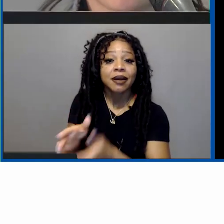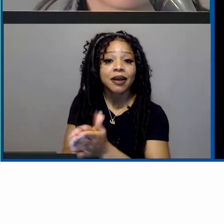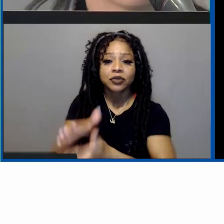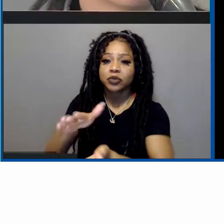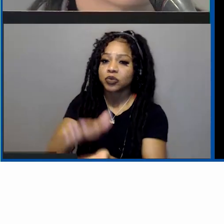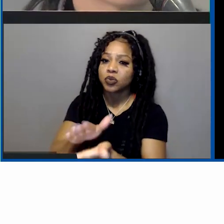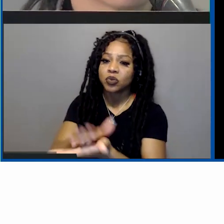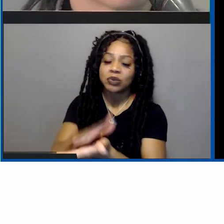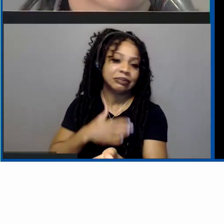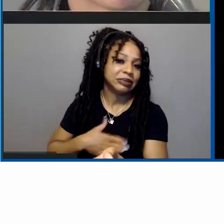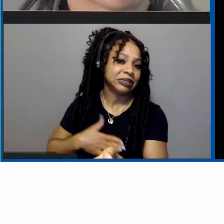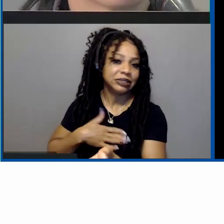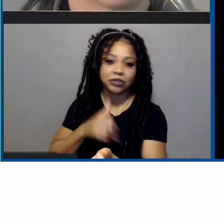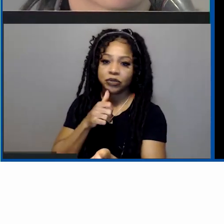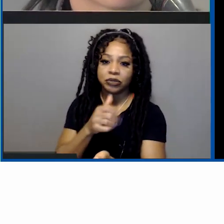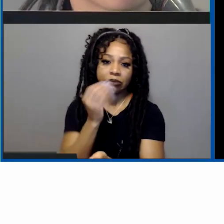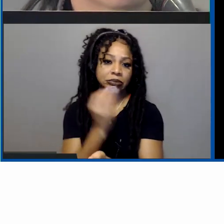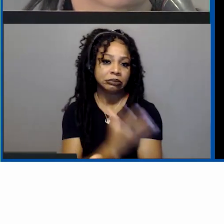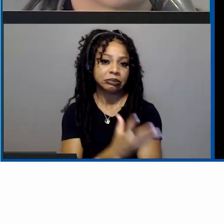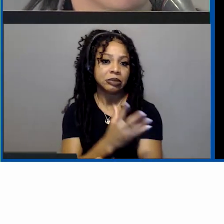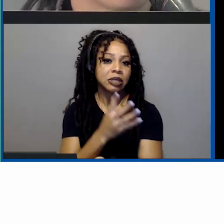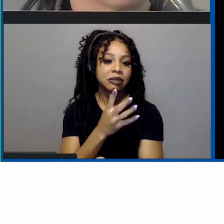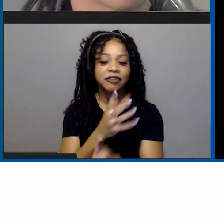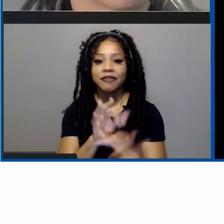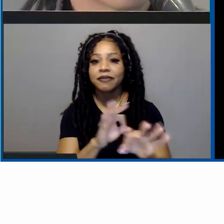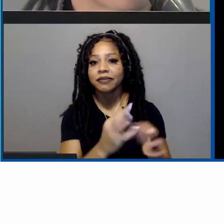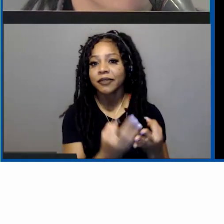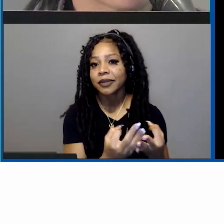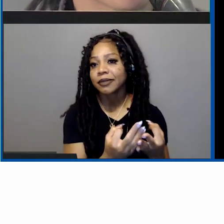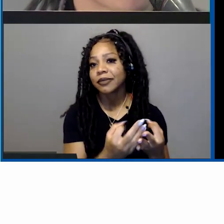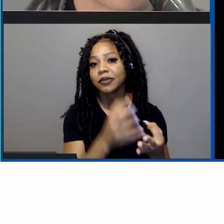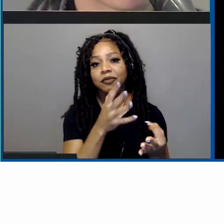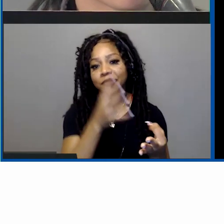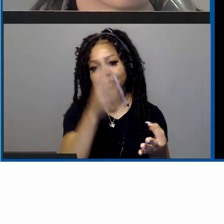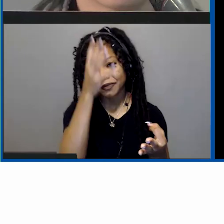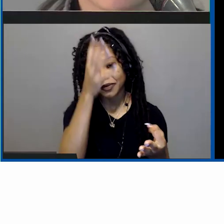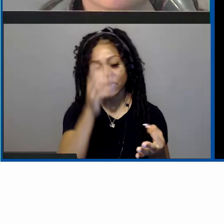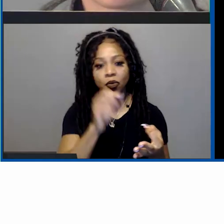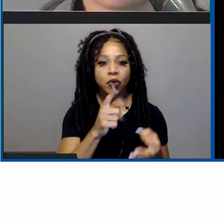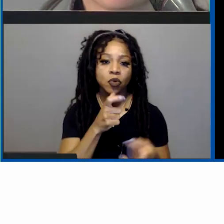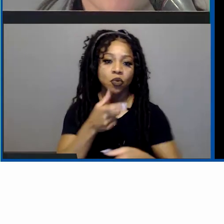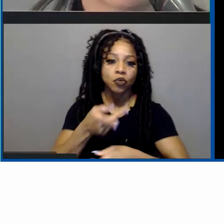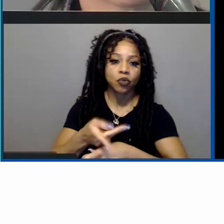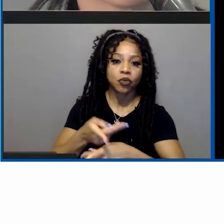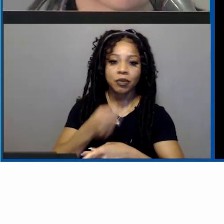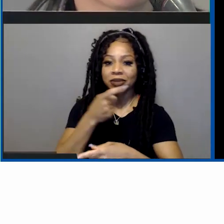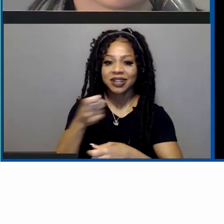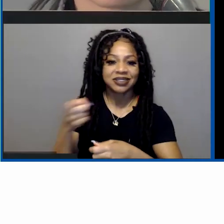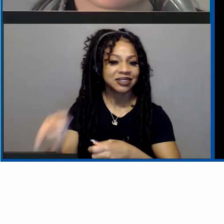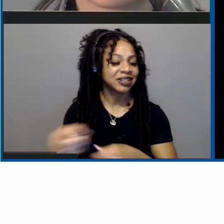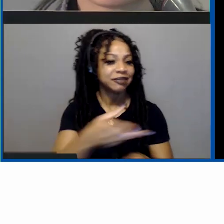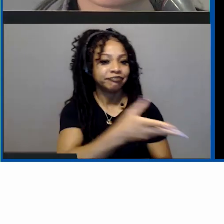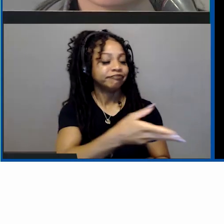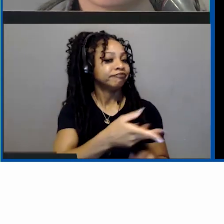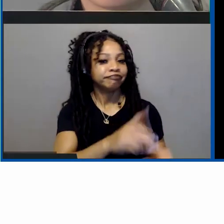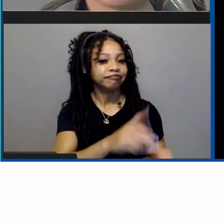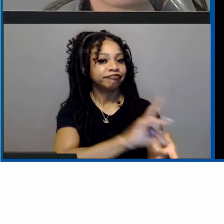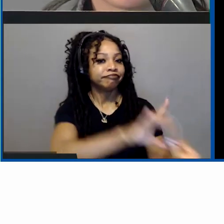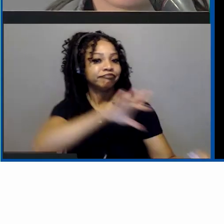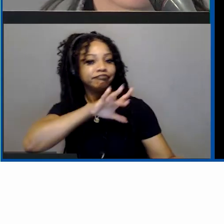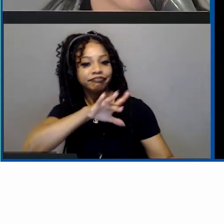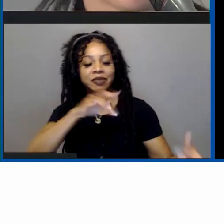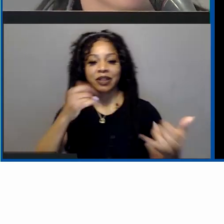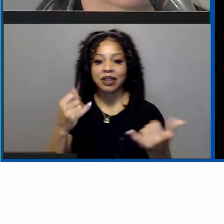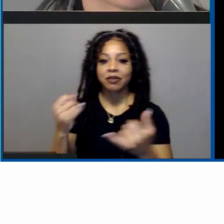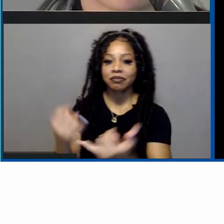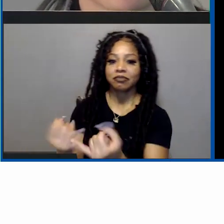longer share their information with their parents or guardians. Because they've withdrawn, they're considered independent.